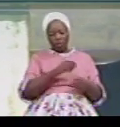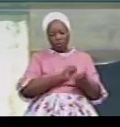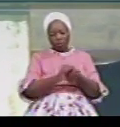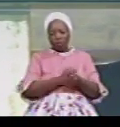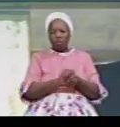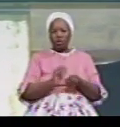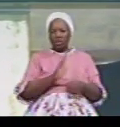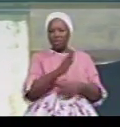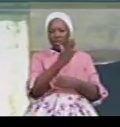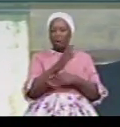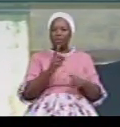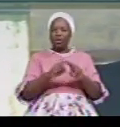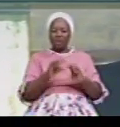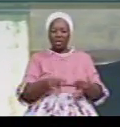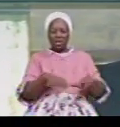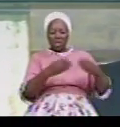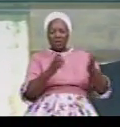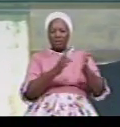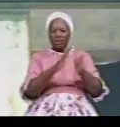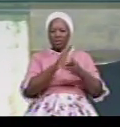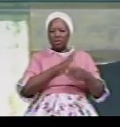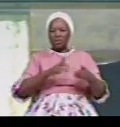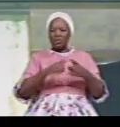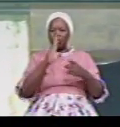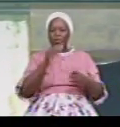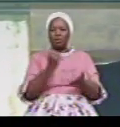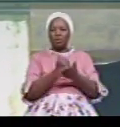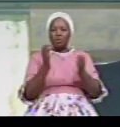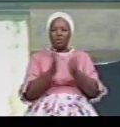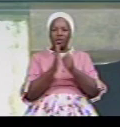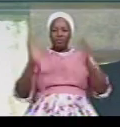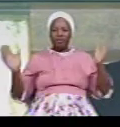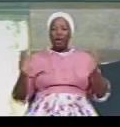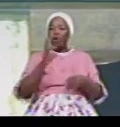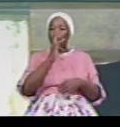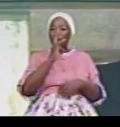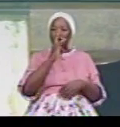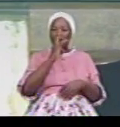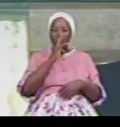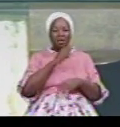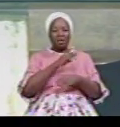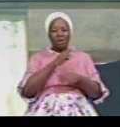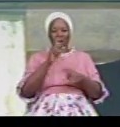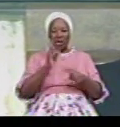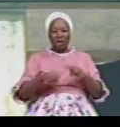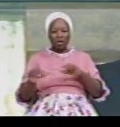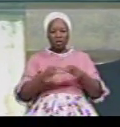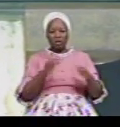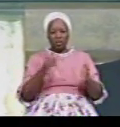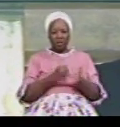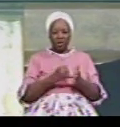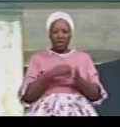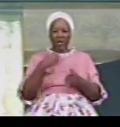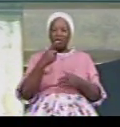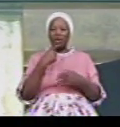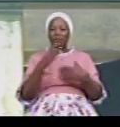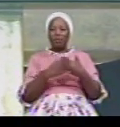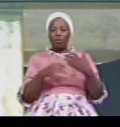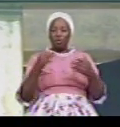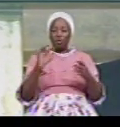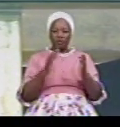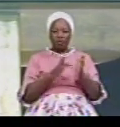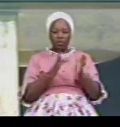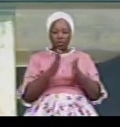be crucified. Water does not do it. The blood of Jesus, through